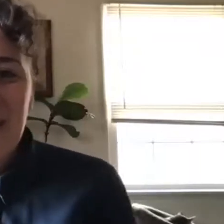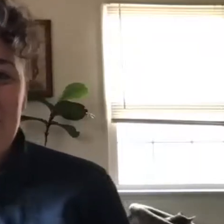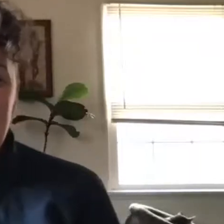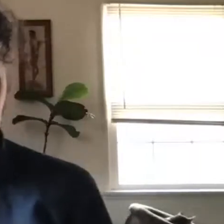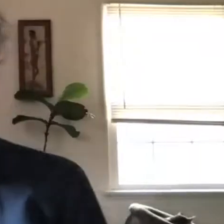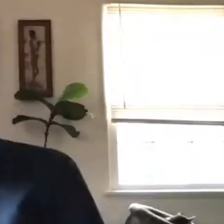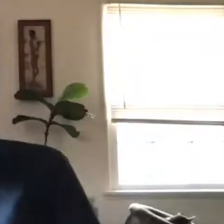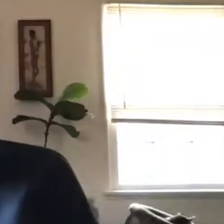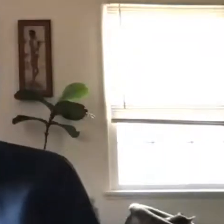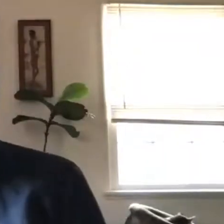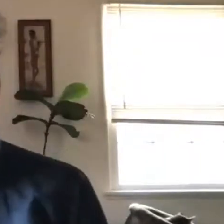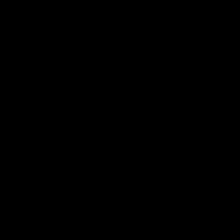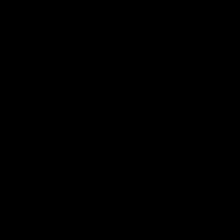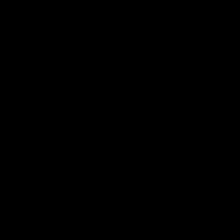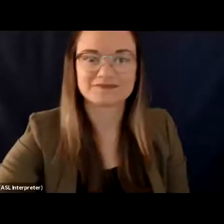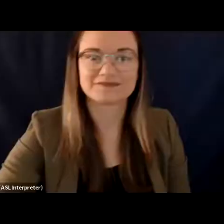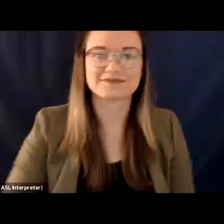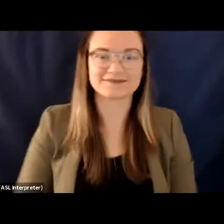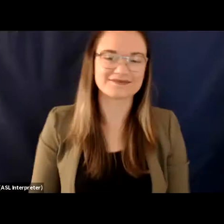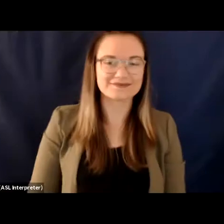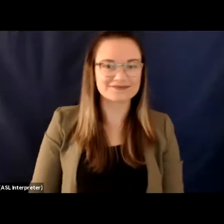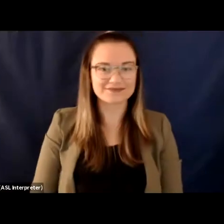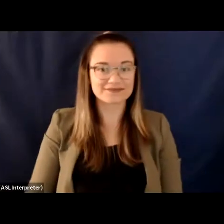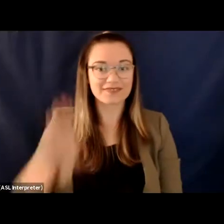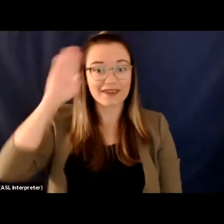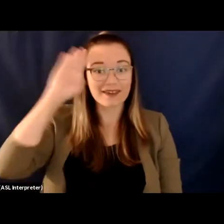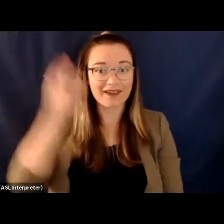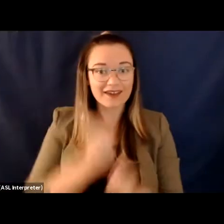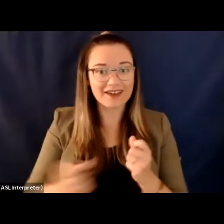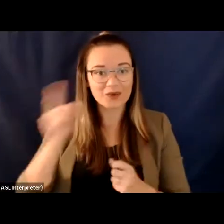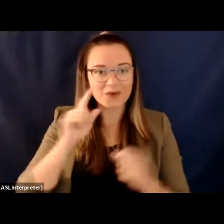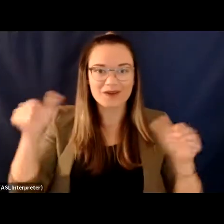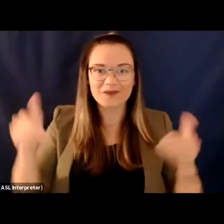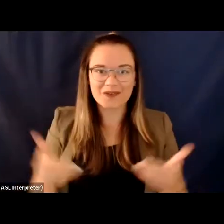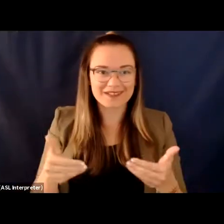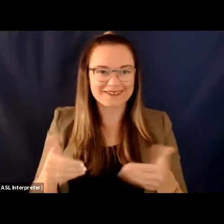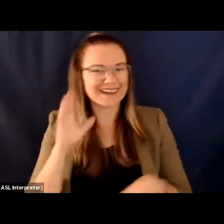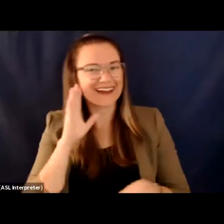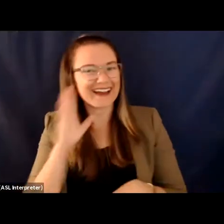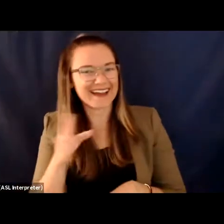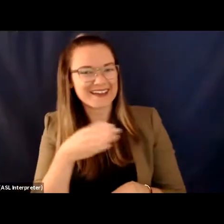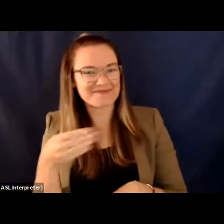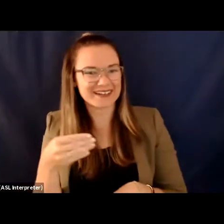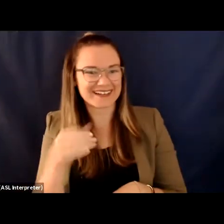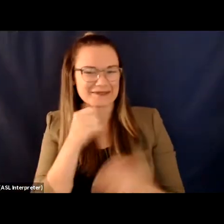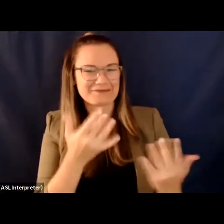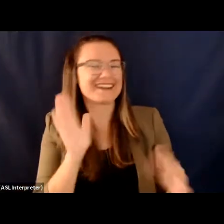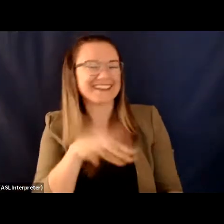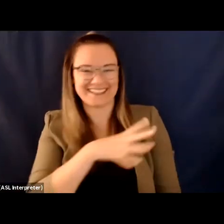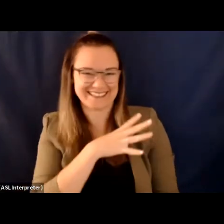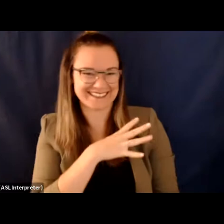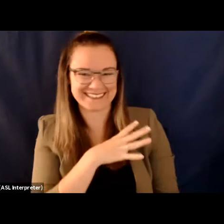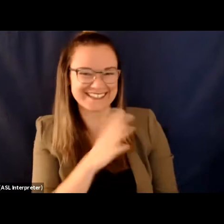Hello, everyone. Welcome to IDA's. Oh, hi, Brittany. I'm sorry I didn't wait for you to join me